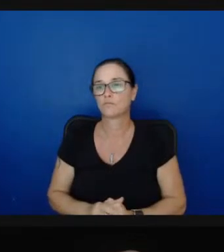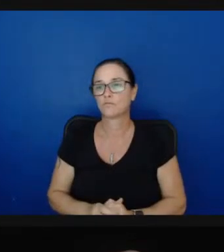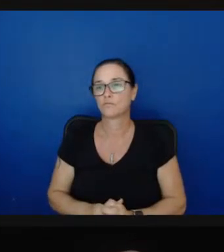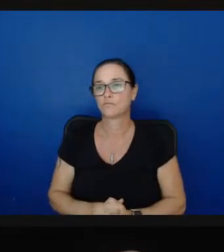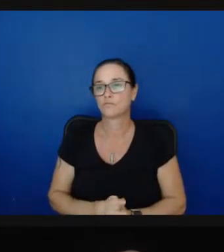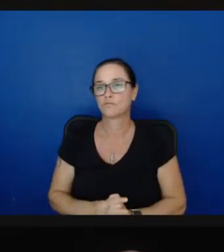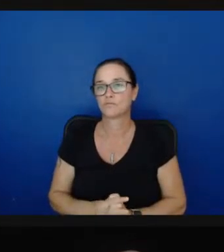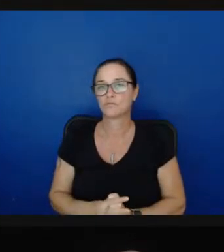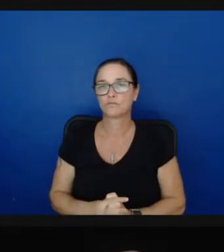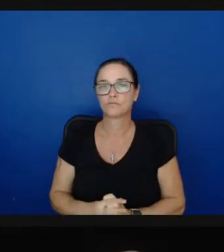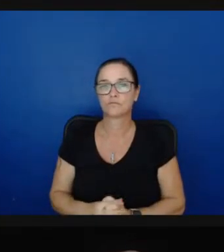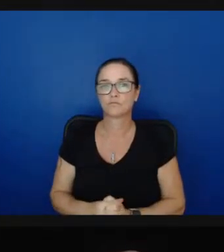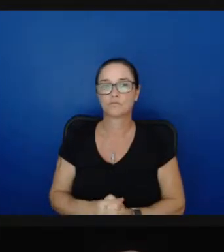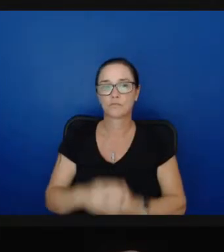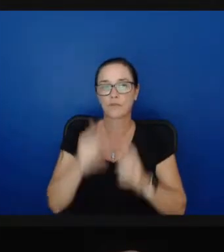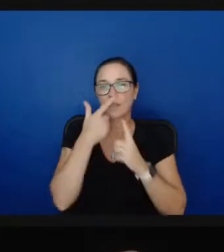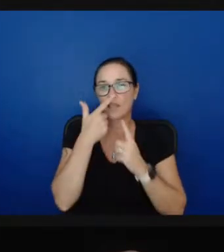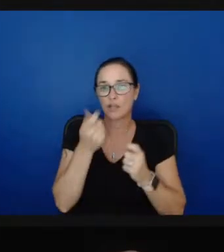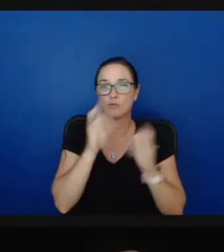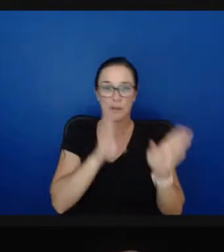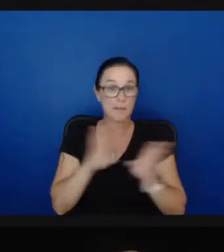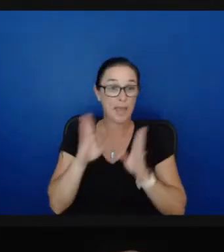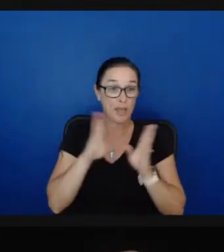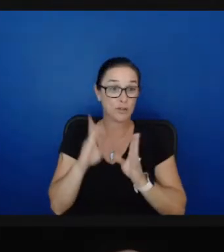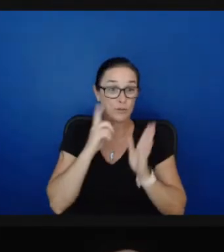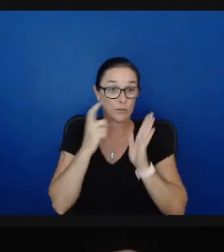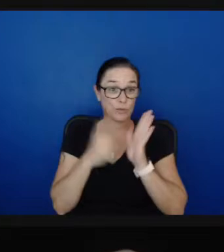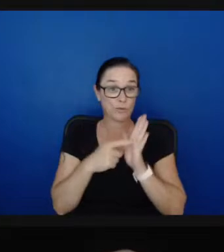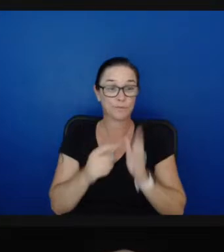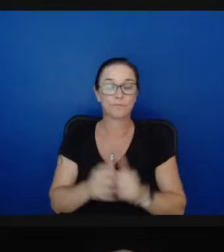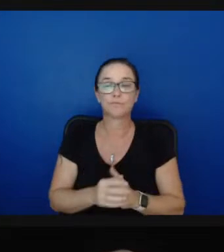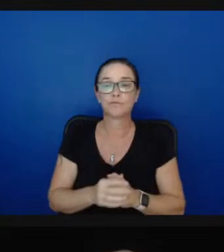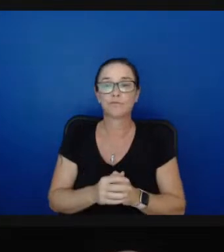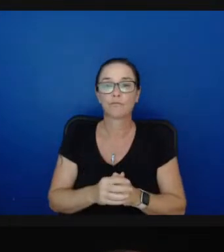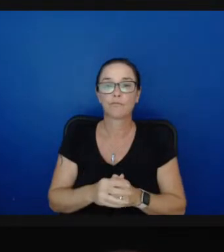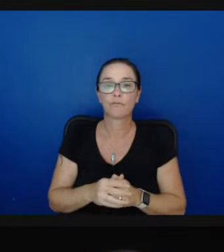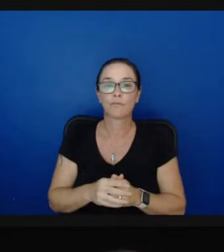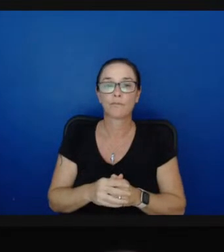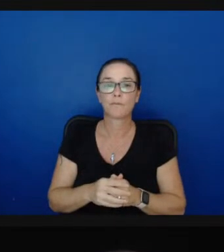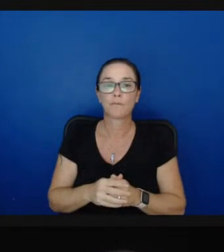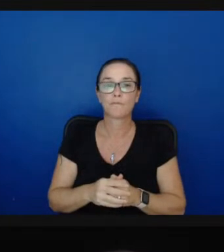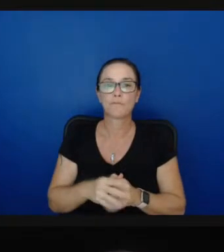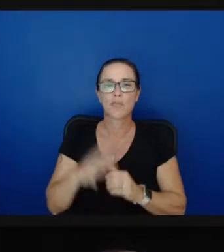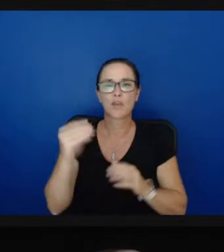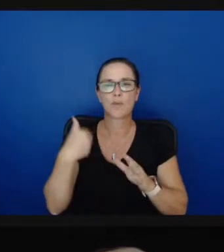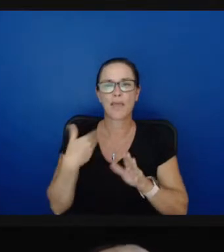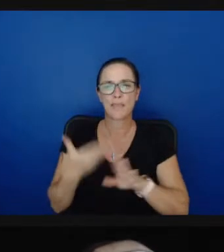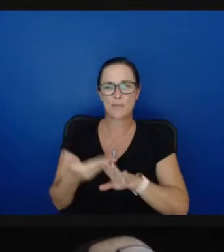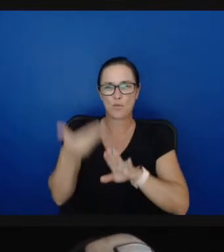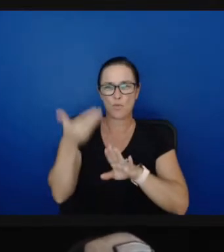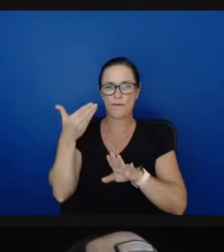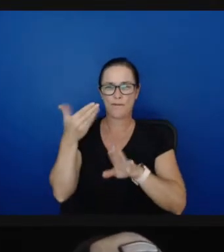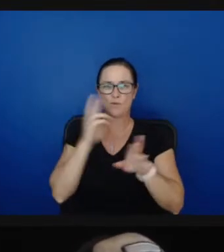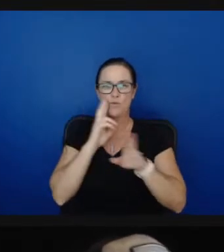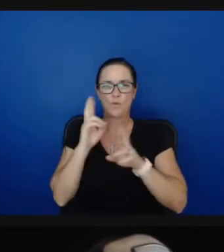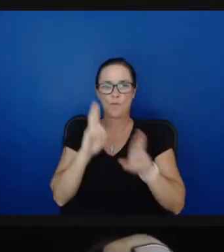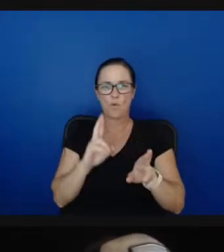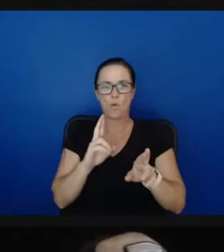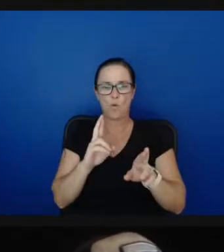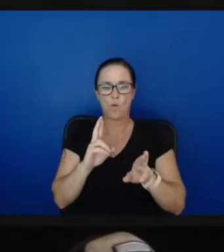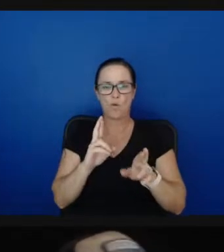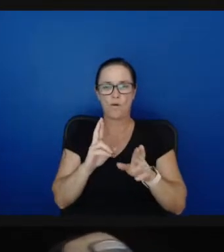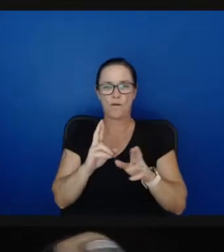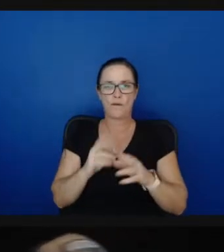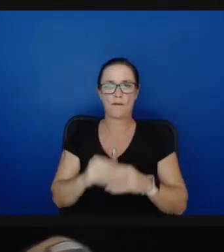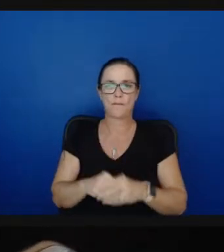So interesting pattern to note there. And as we mentioned earlier, there was that previous report, and I'll recall this